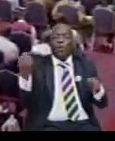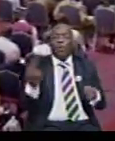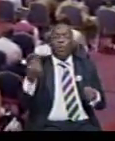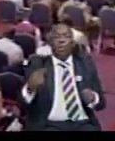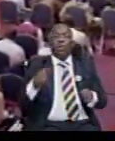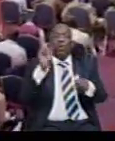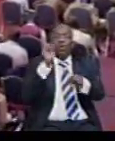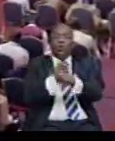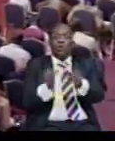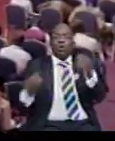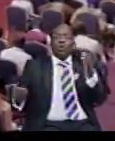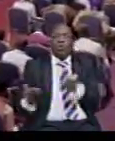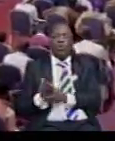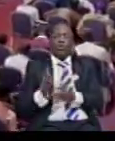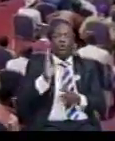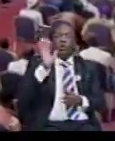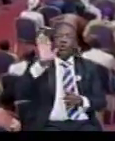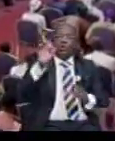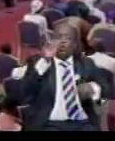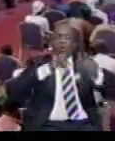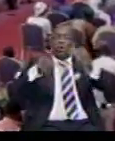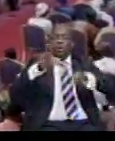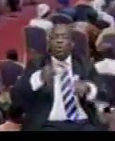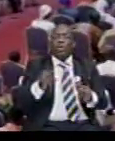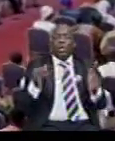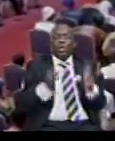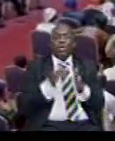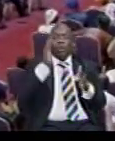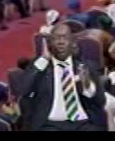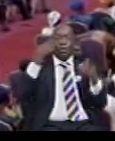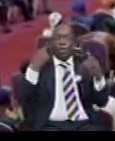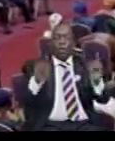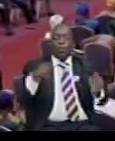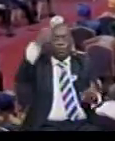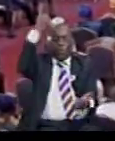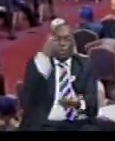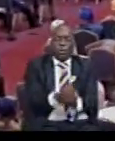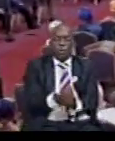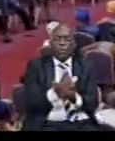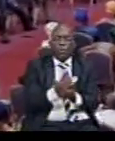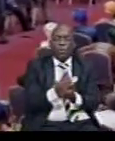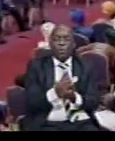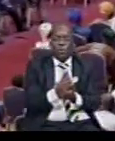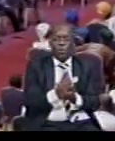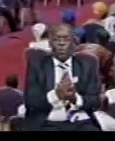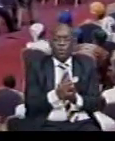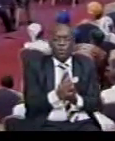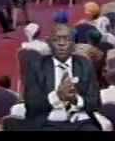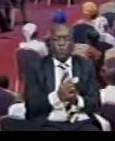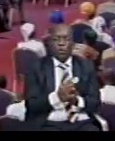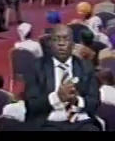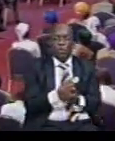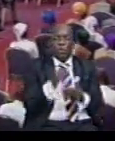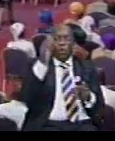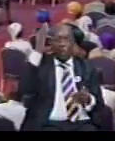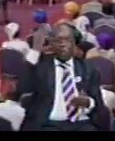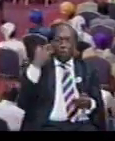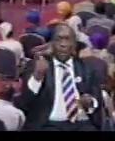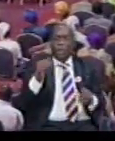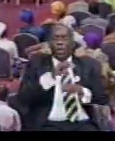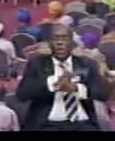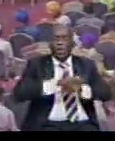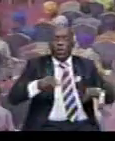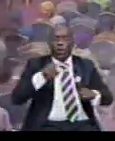your voice. It will happen. Why don't you then look